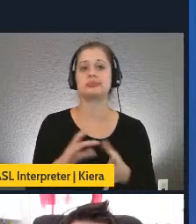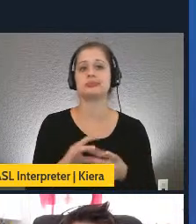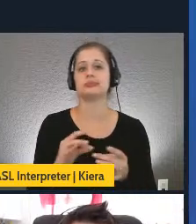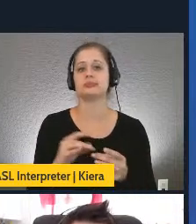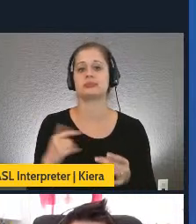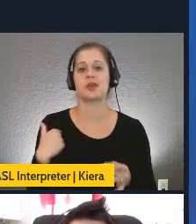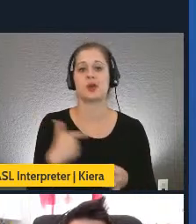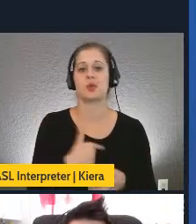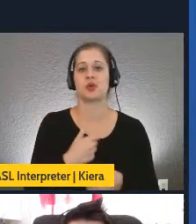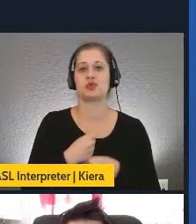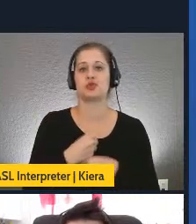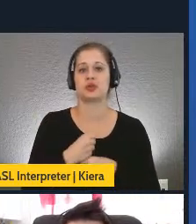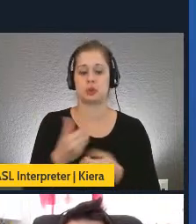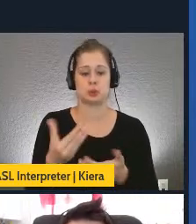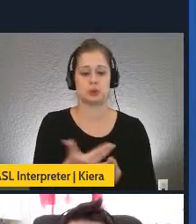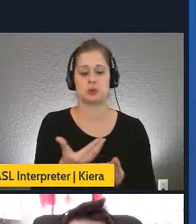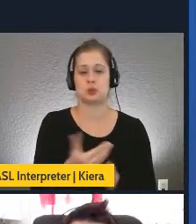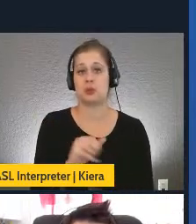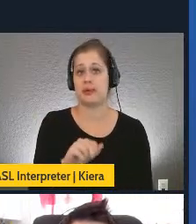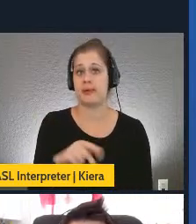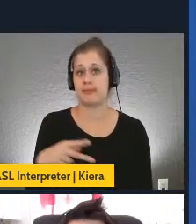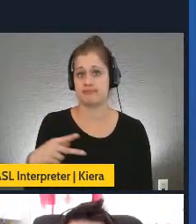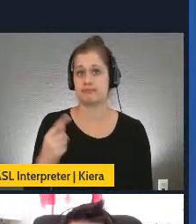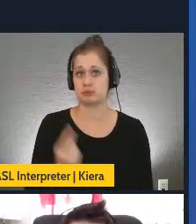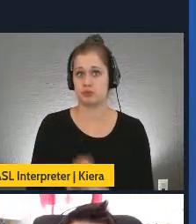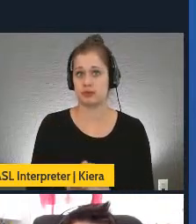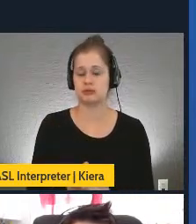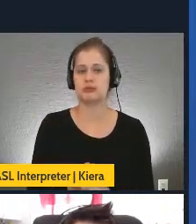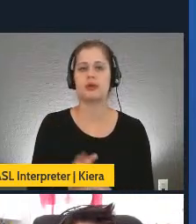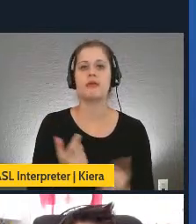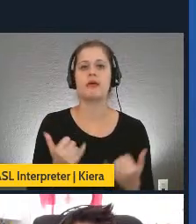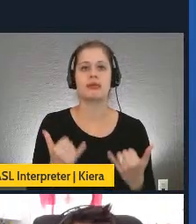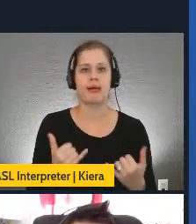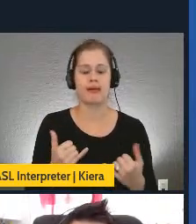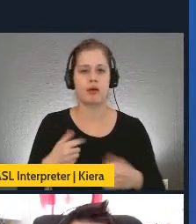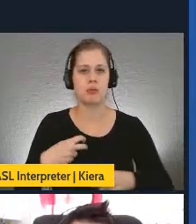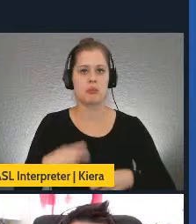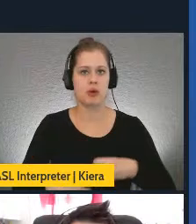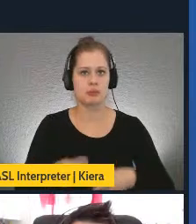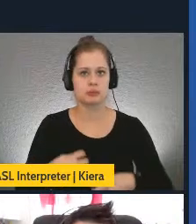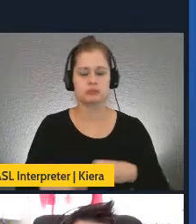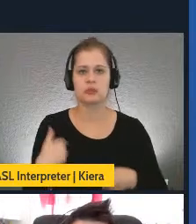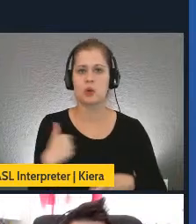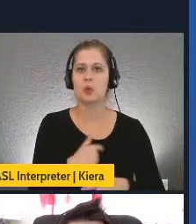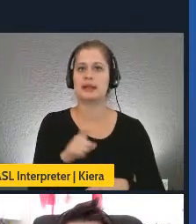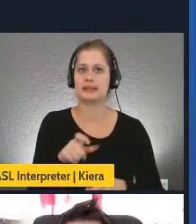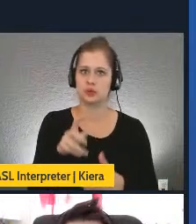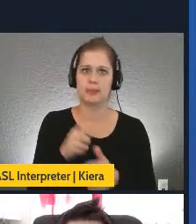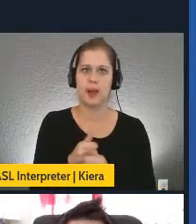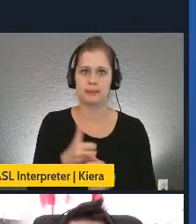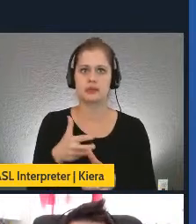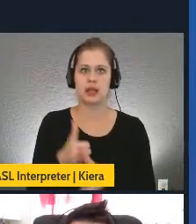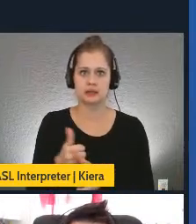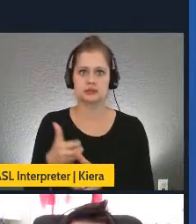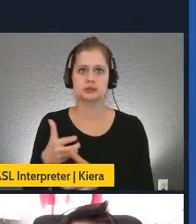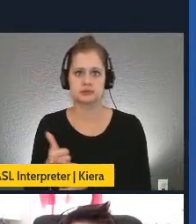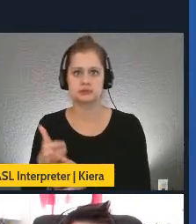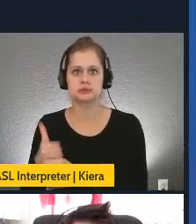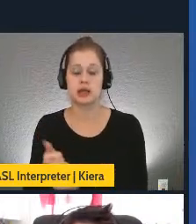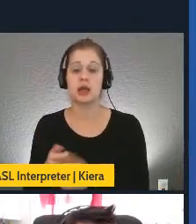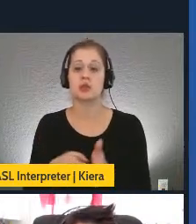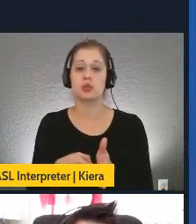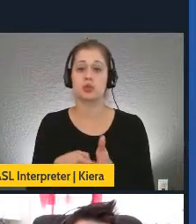new app, right? Then the problem is also that we need to keep it up to date. And the requirements of